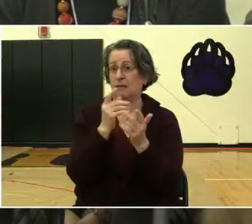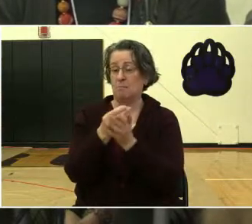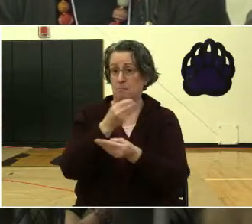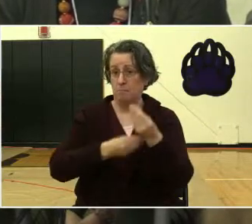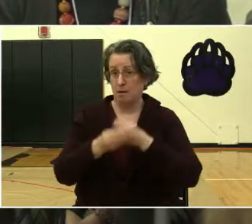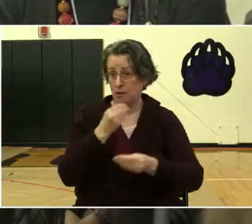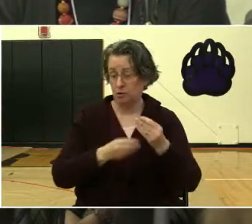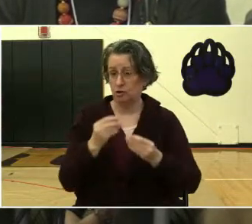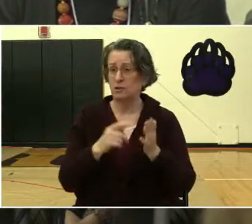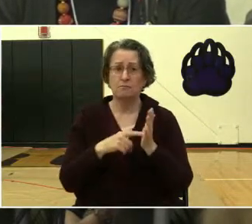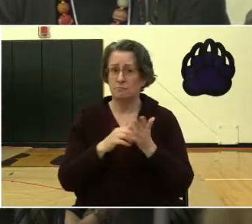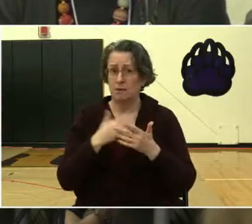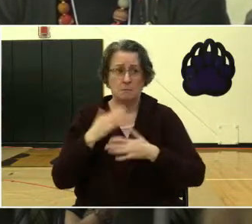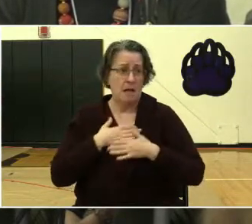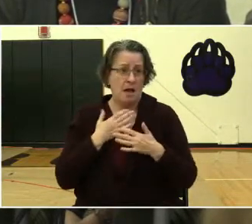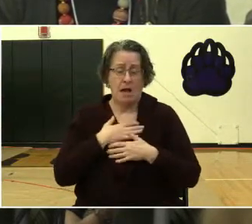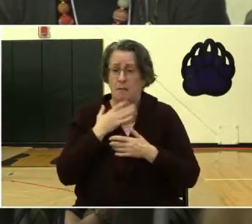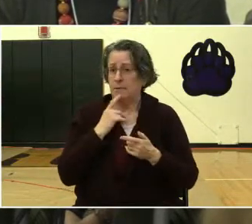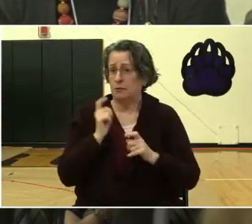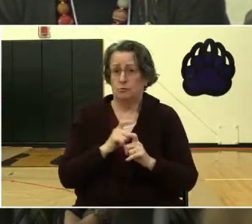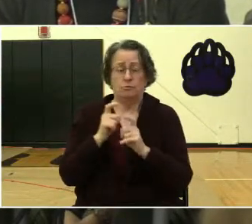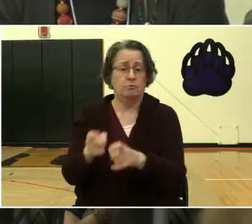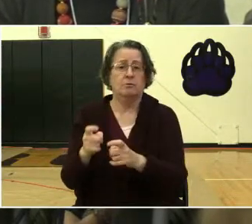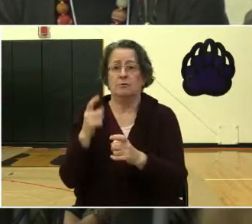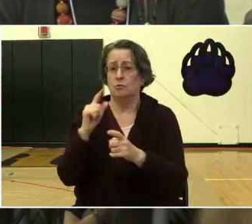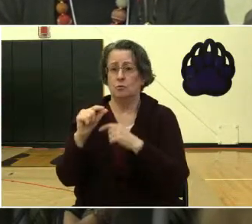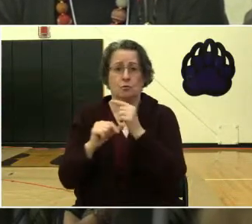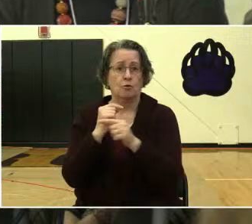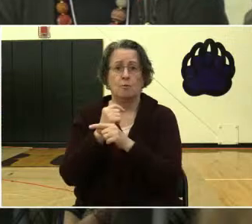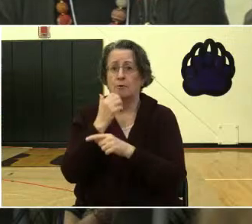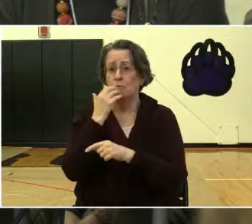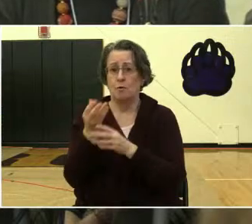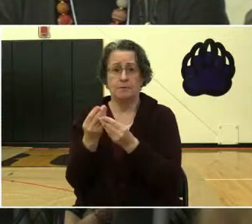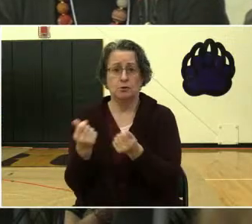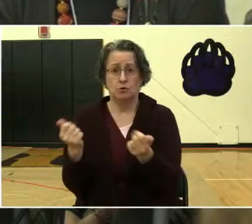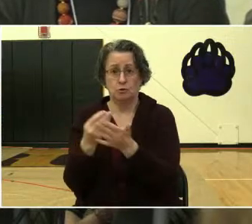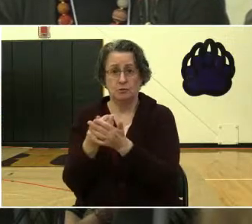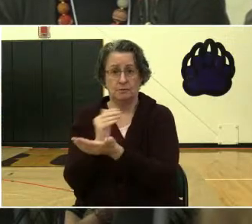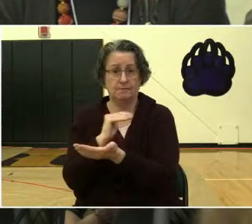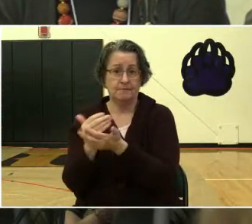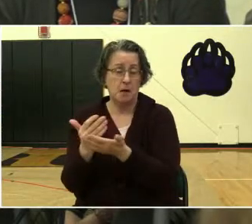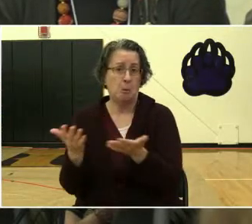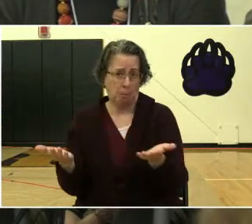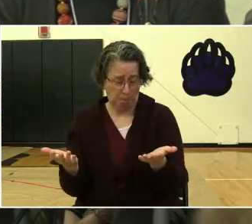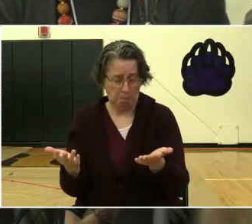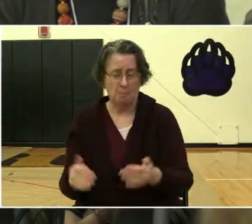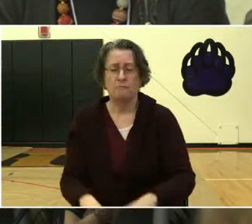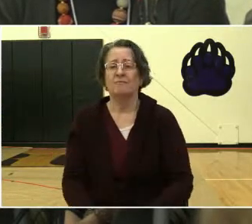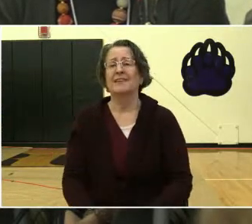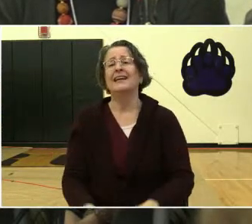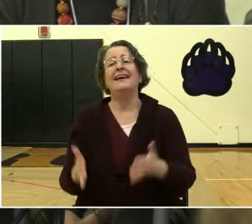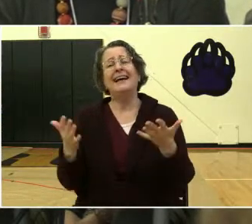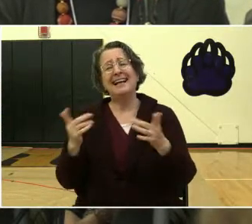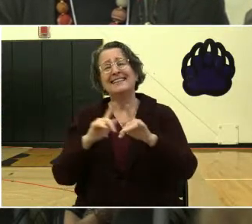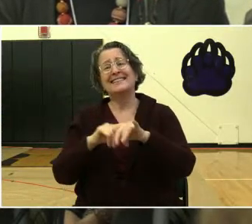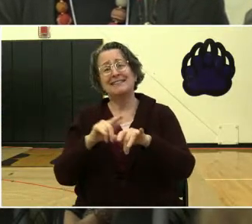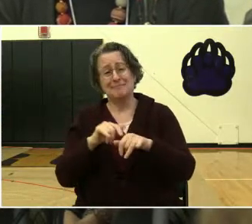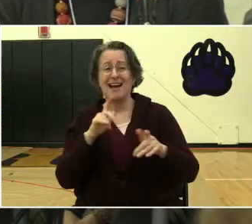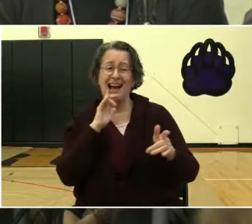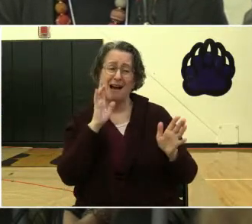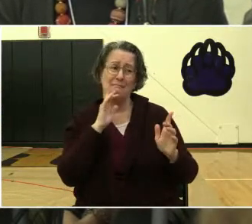warming Solutions fund at the same time I would uh chime in with my colleague Mr quip